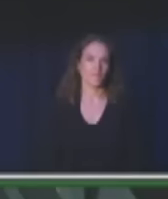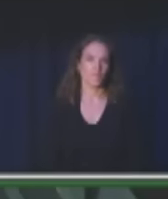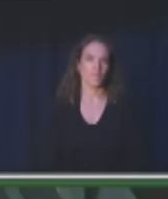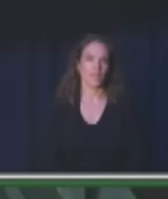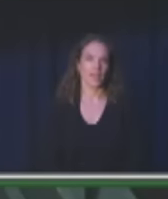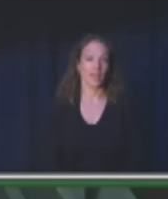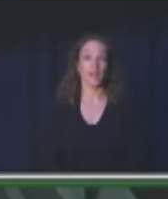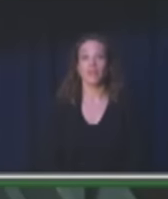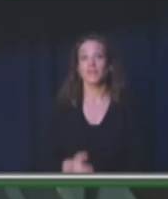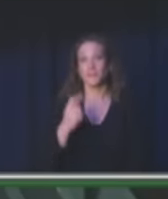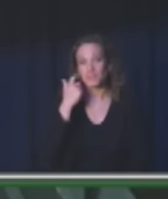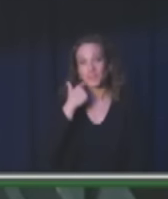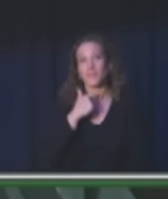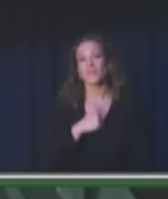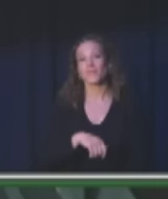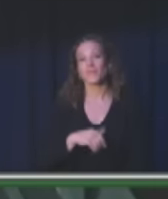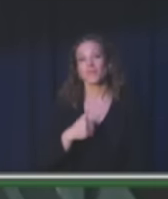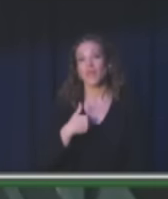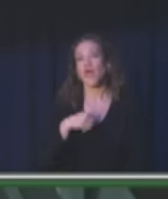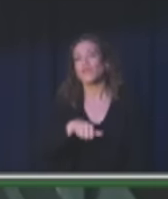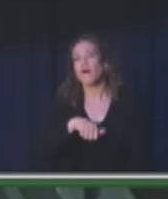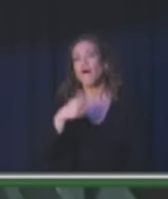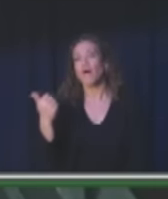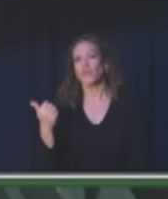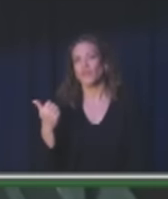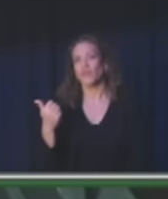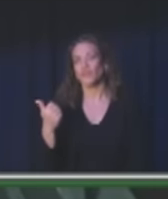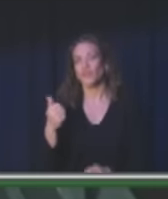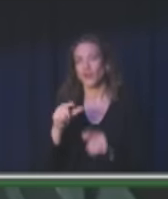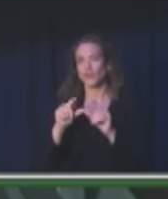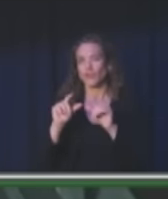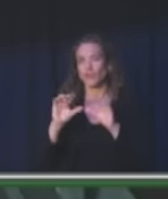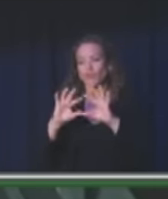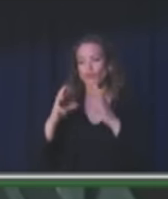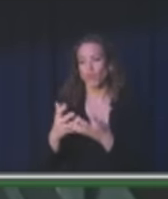There is another more special group